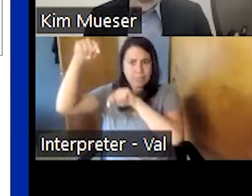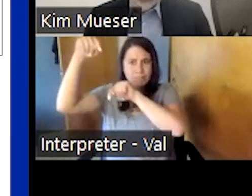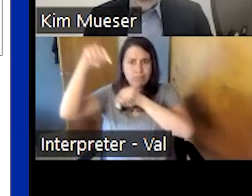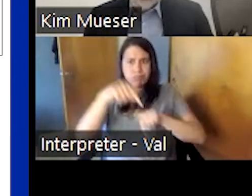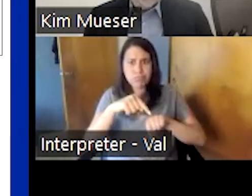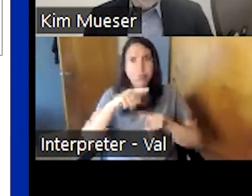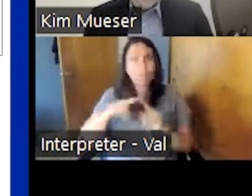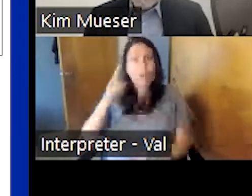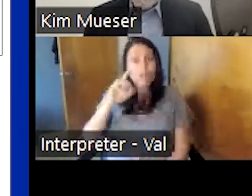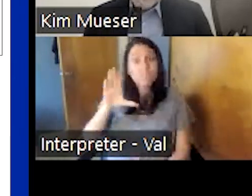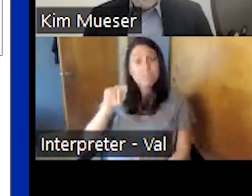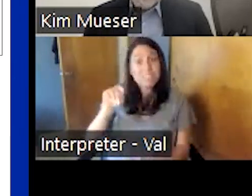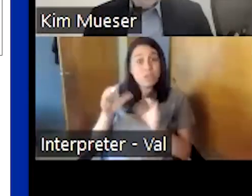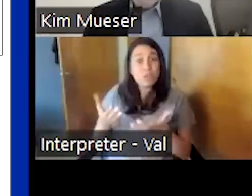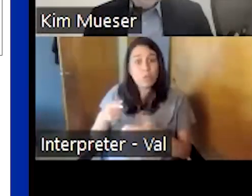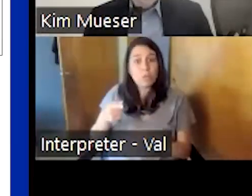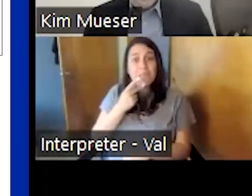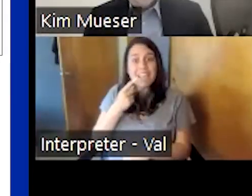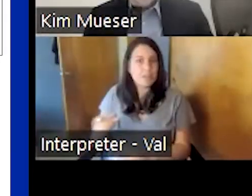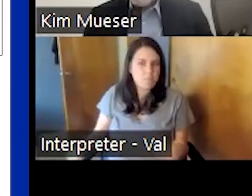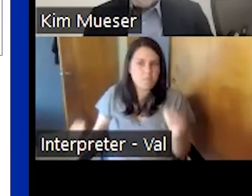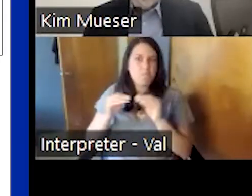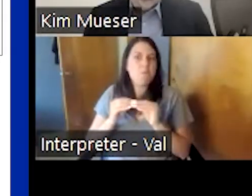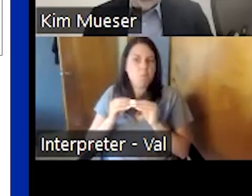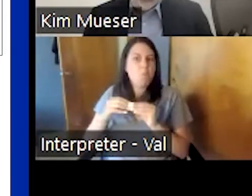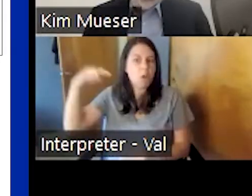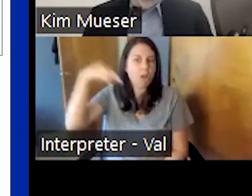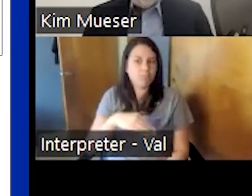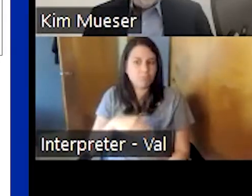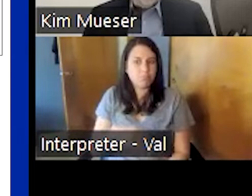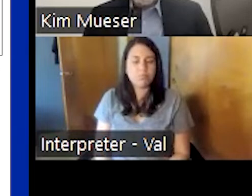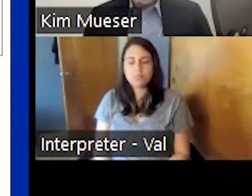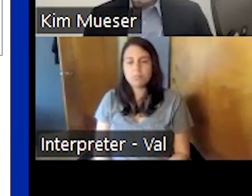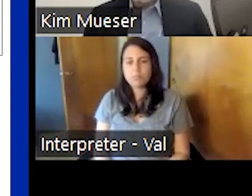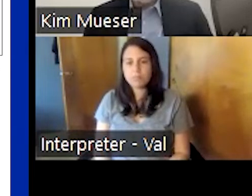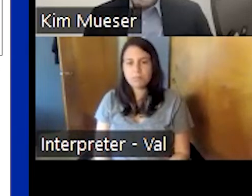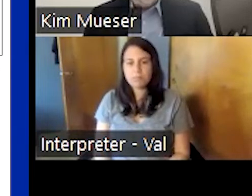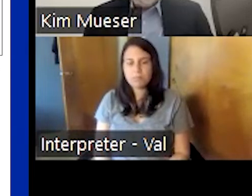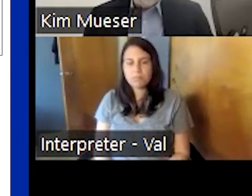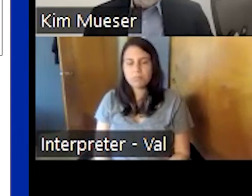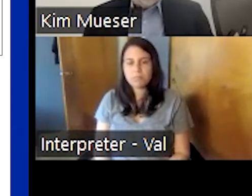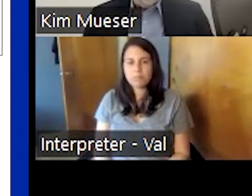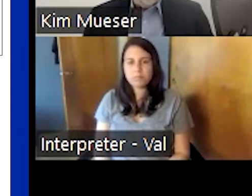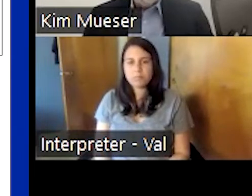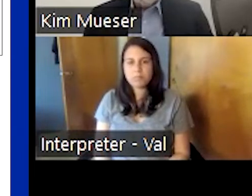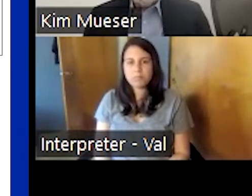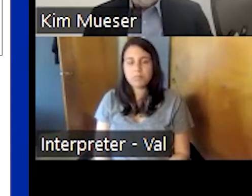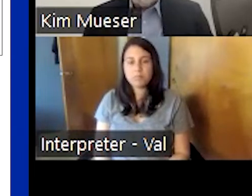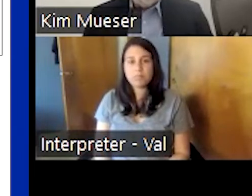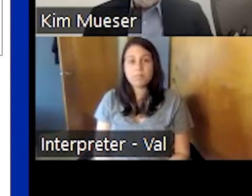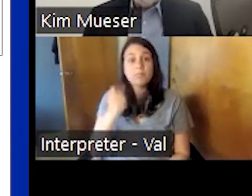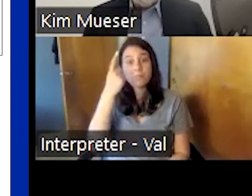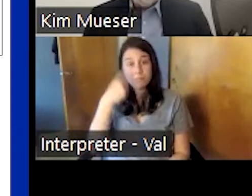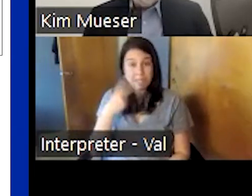more for the group of people who got cognitive restructuring. And essentially, you see similar outcomes